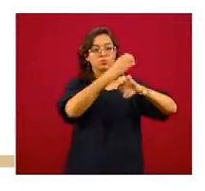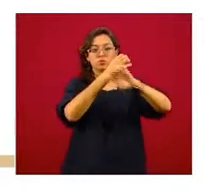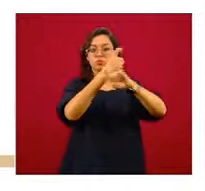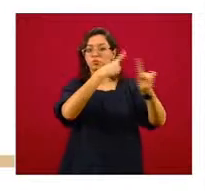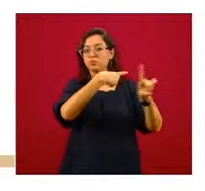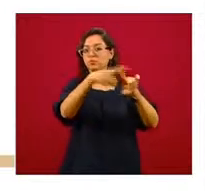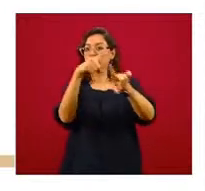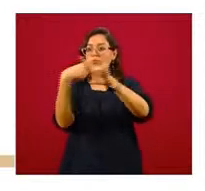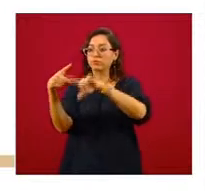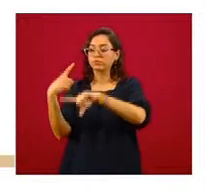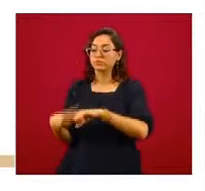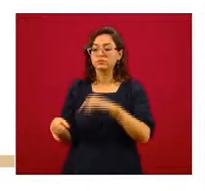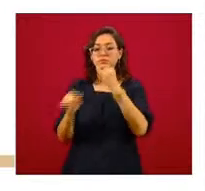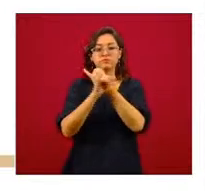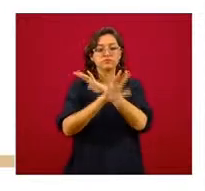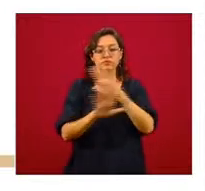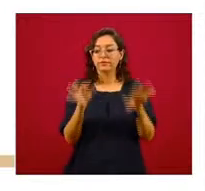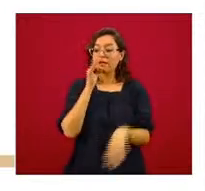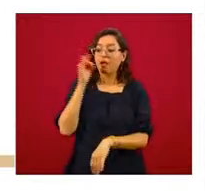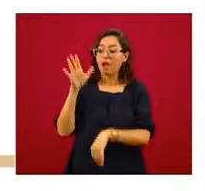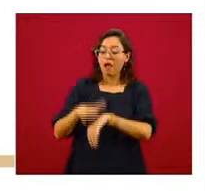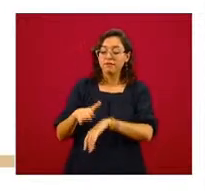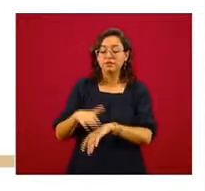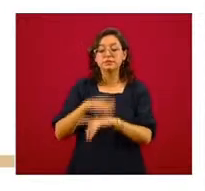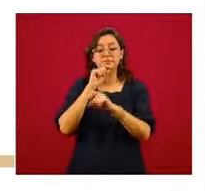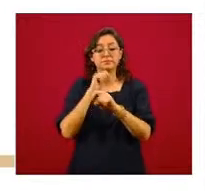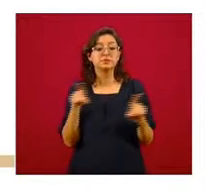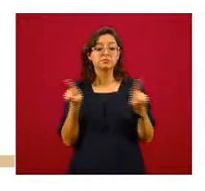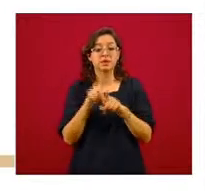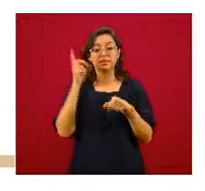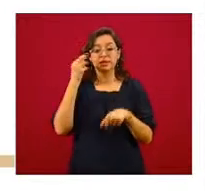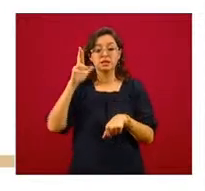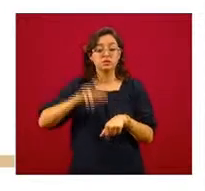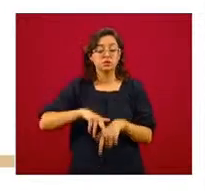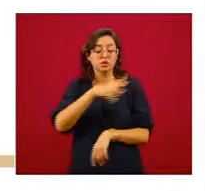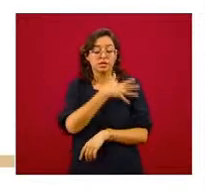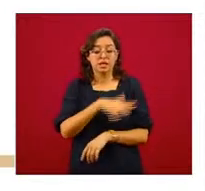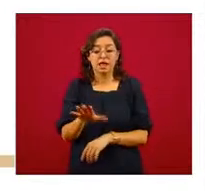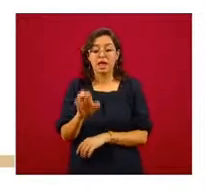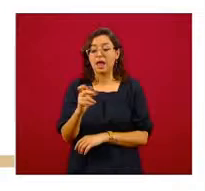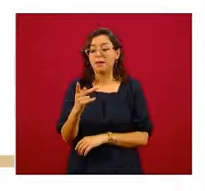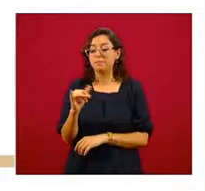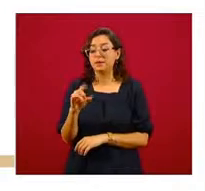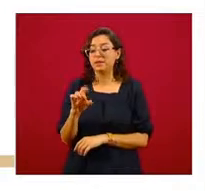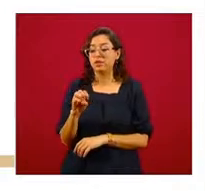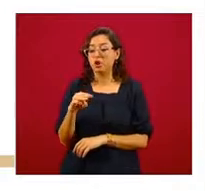relate to what is done throughout the states, because the